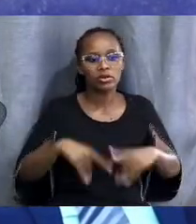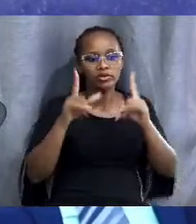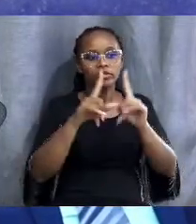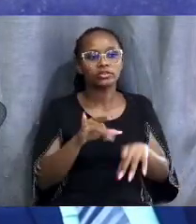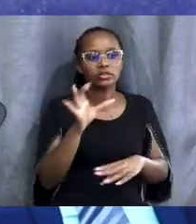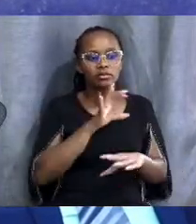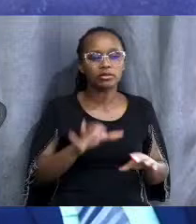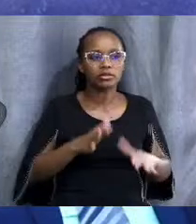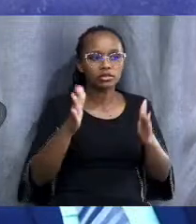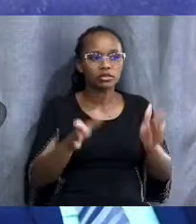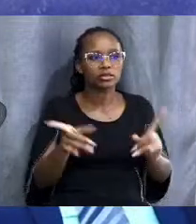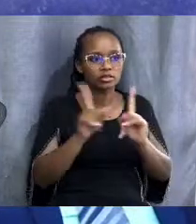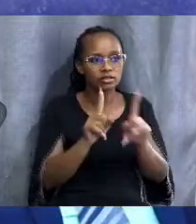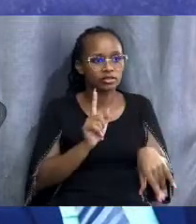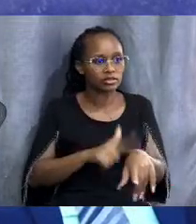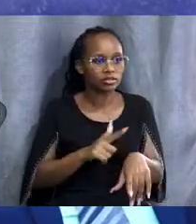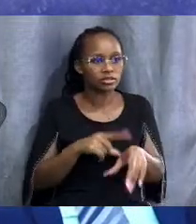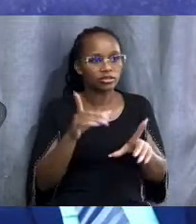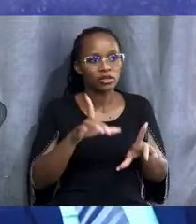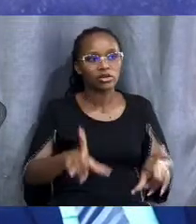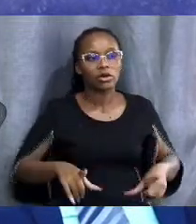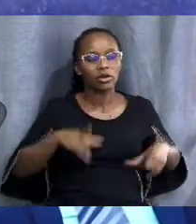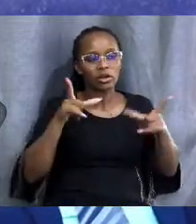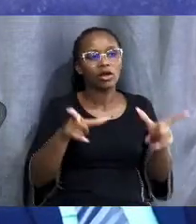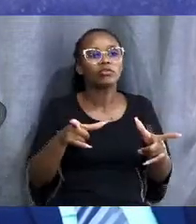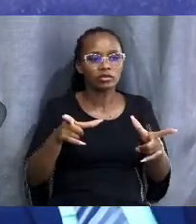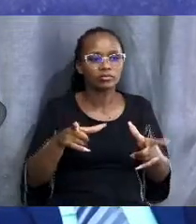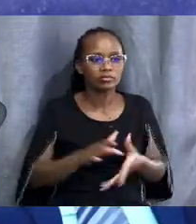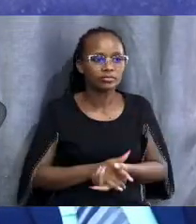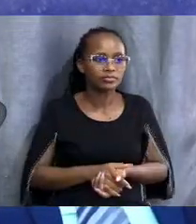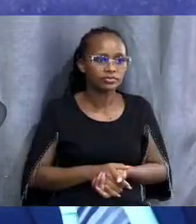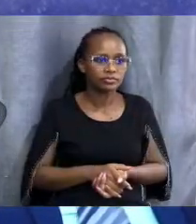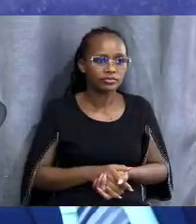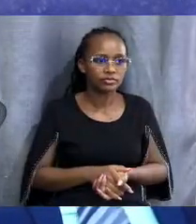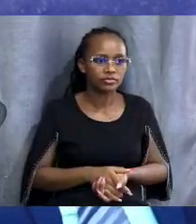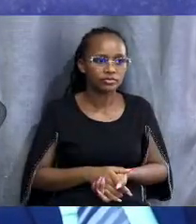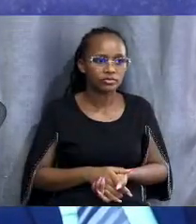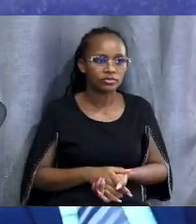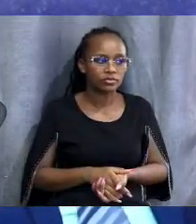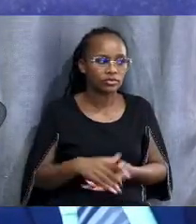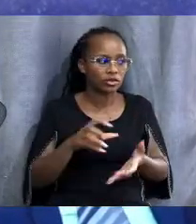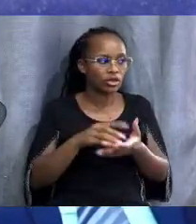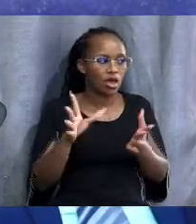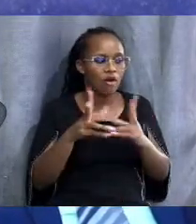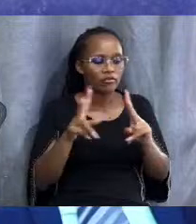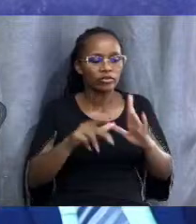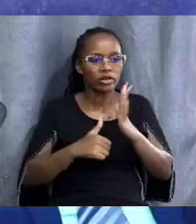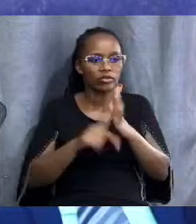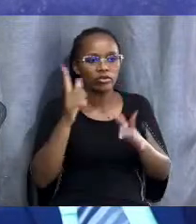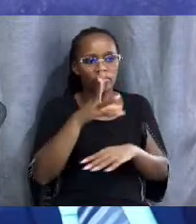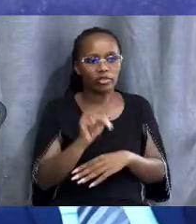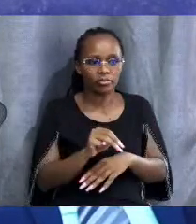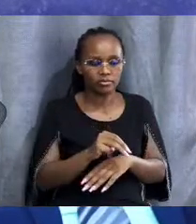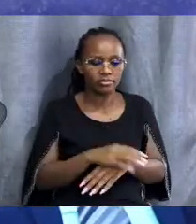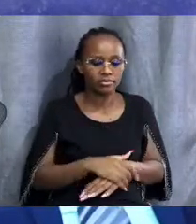Christians at the same time to live in the city. It was very, very difficult for